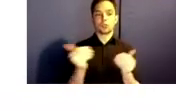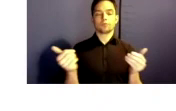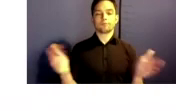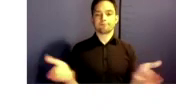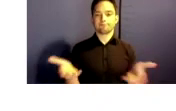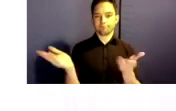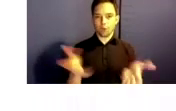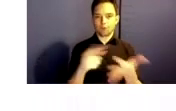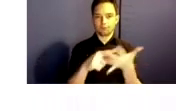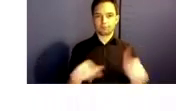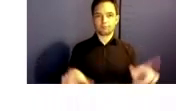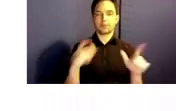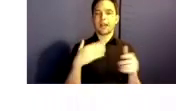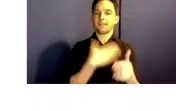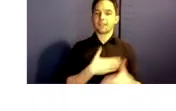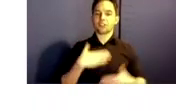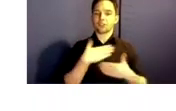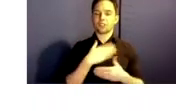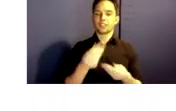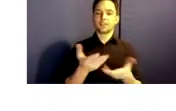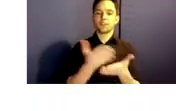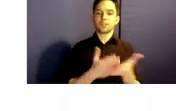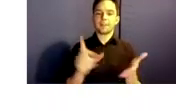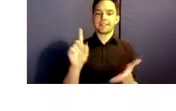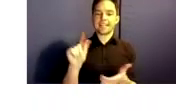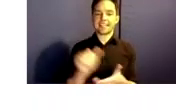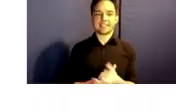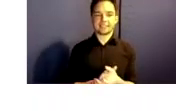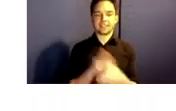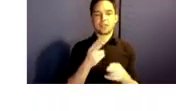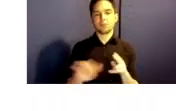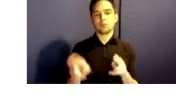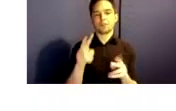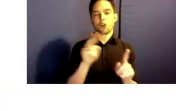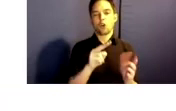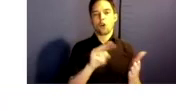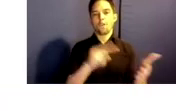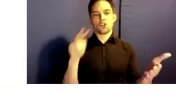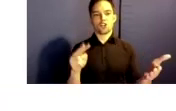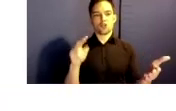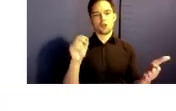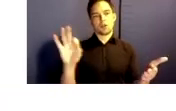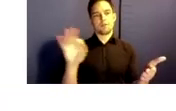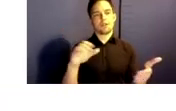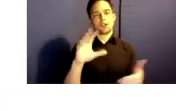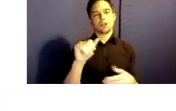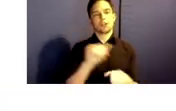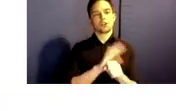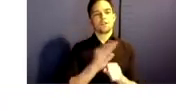to give you some updates, a brief overview on the COVID-19 vaccination